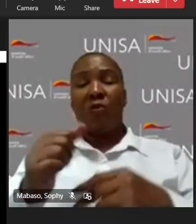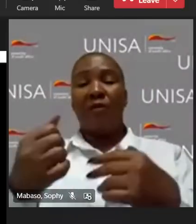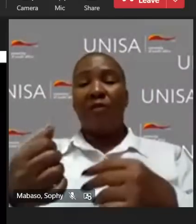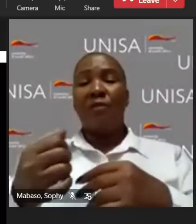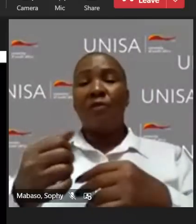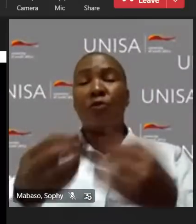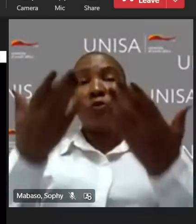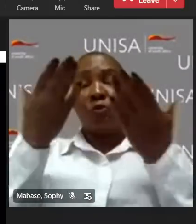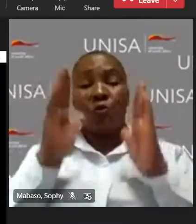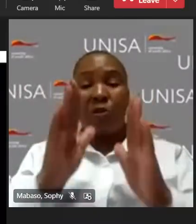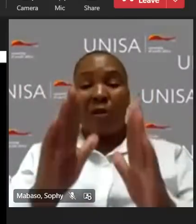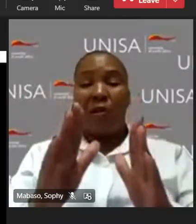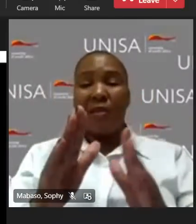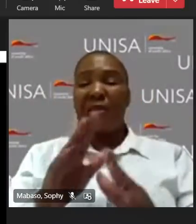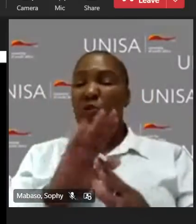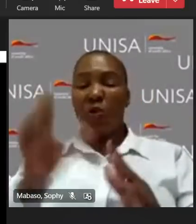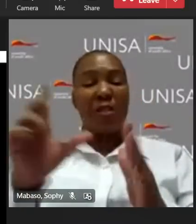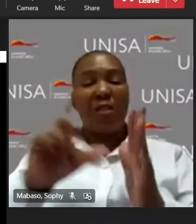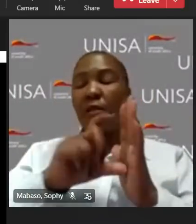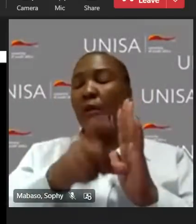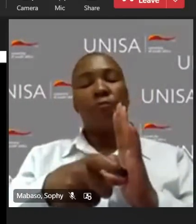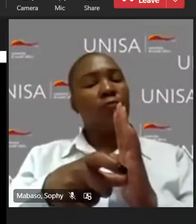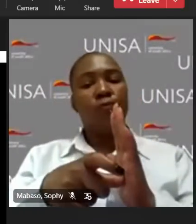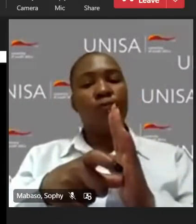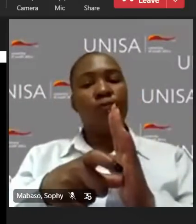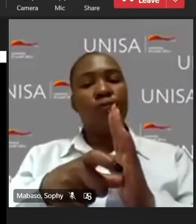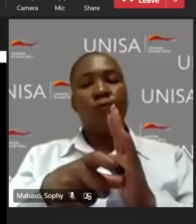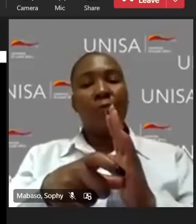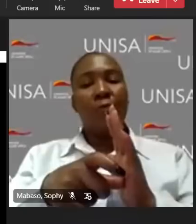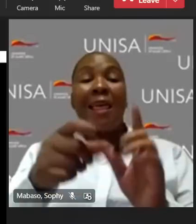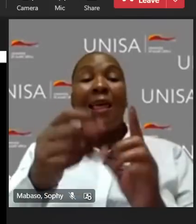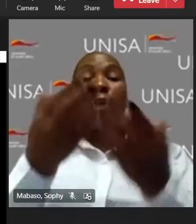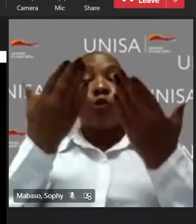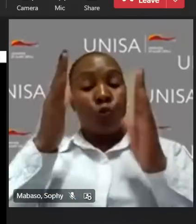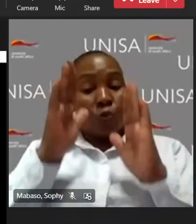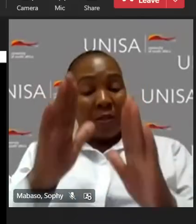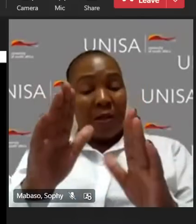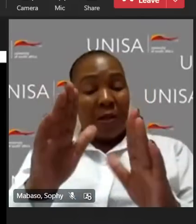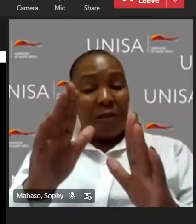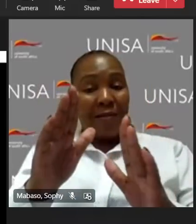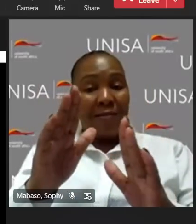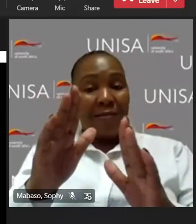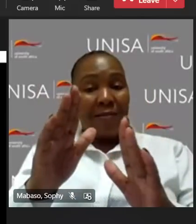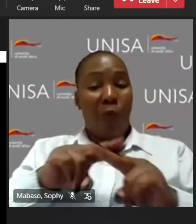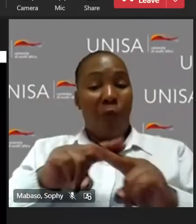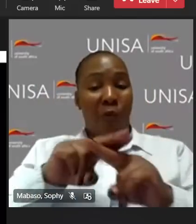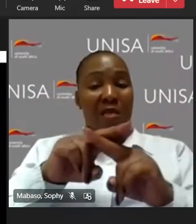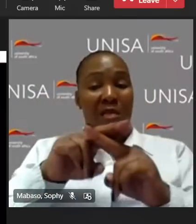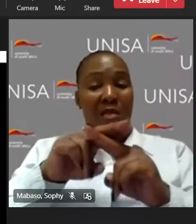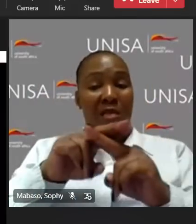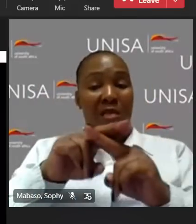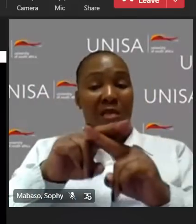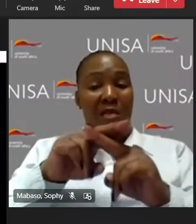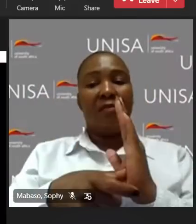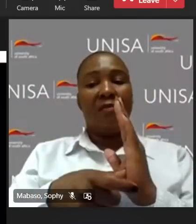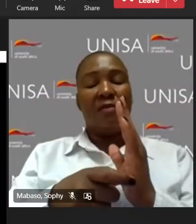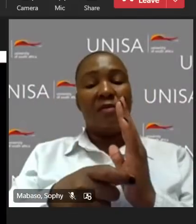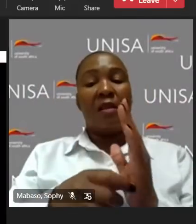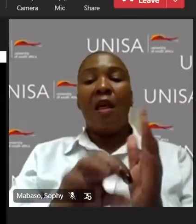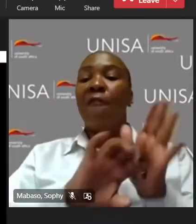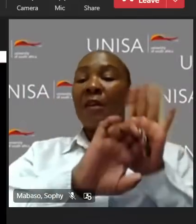fellow student is not disabled, is a student with a disability. Just to give an example, if you